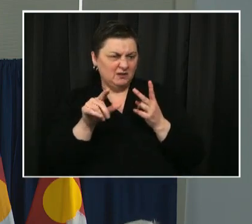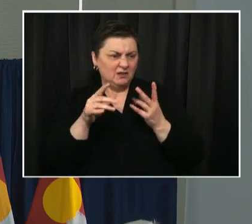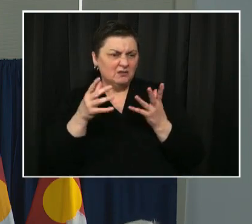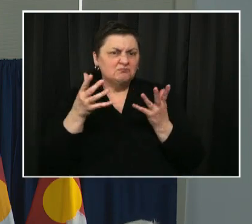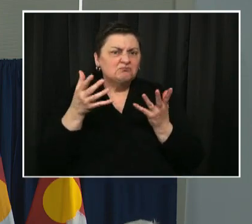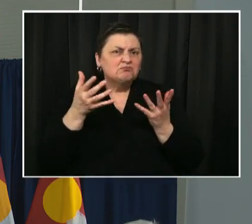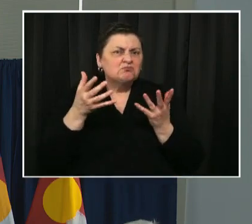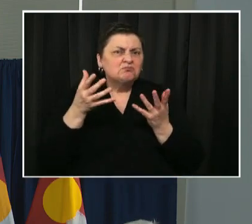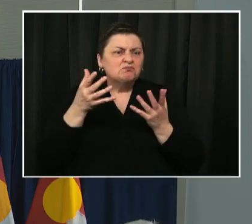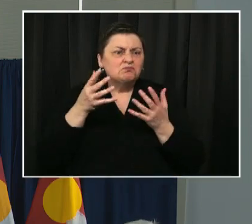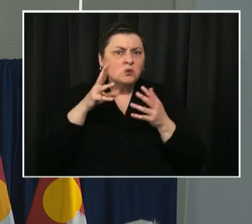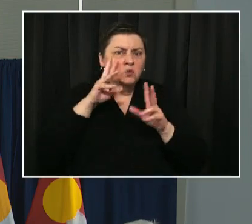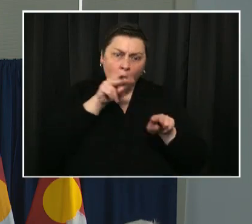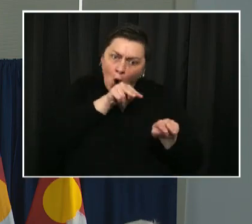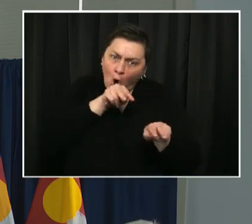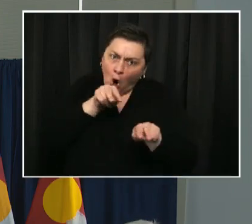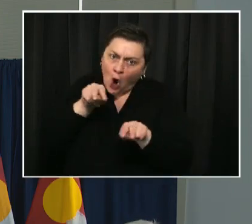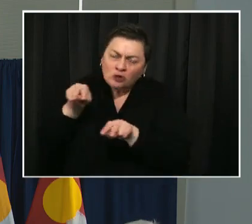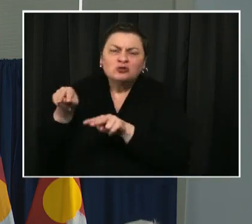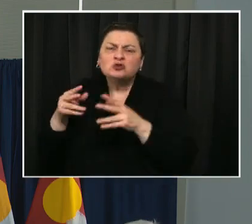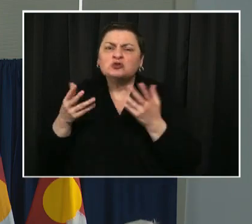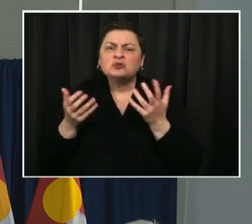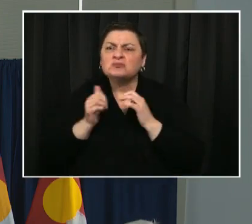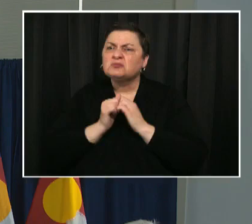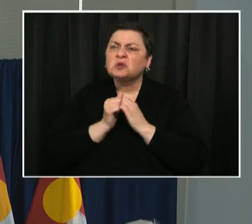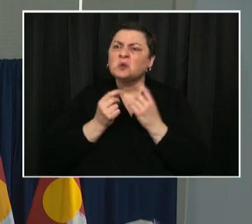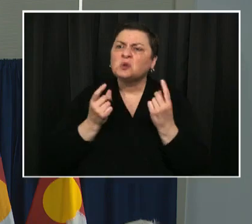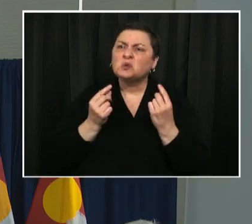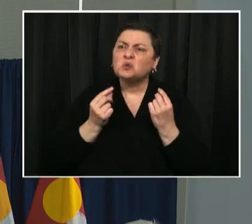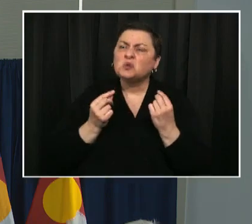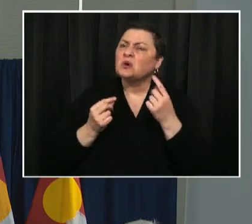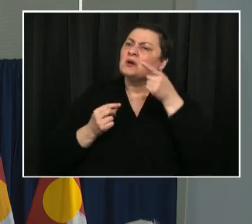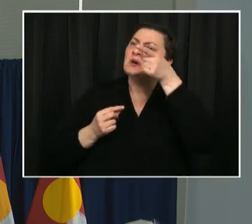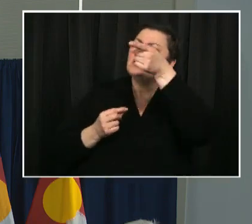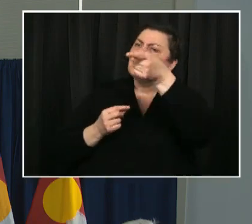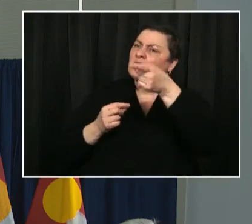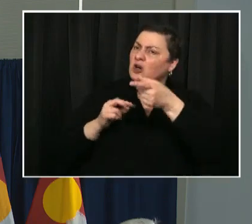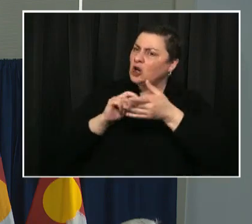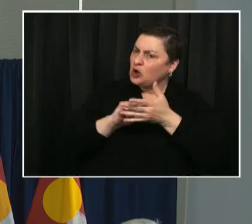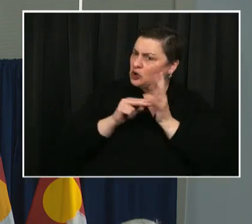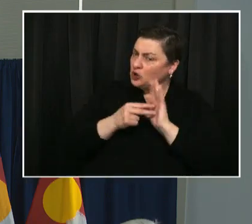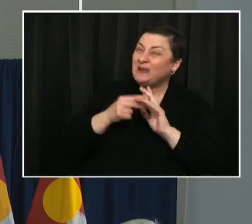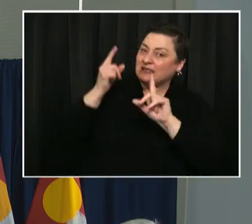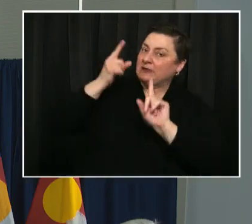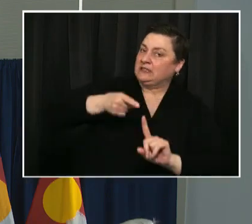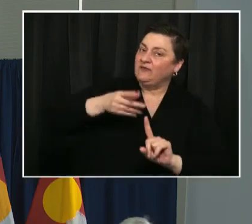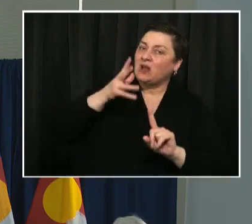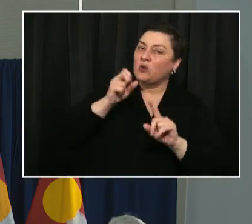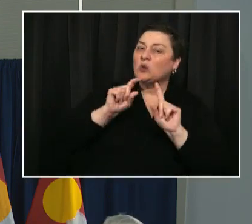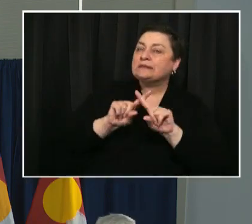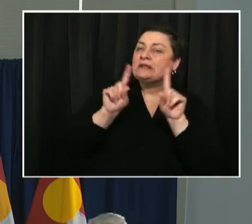increased? Over particular to variants? Yes, particularly to variants.